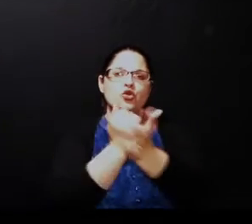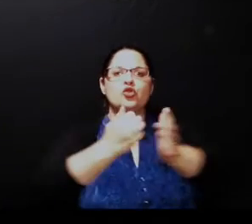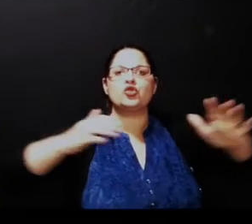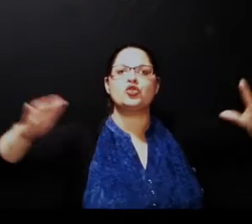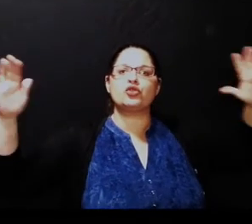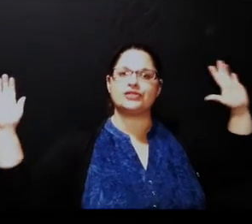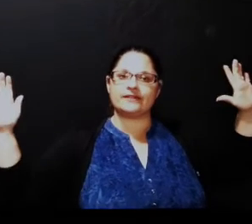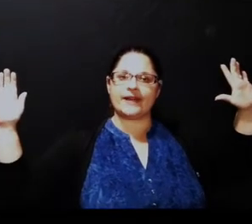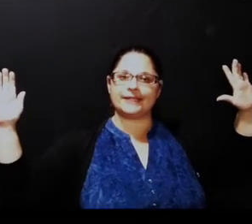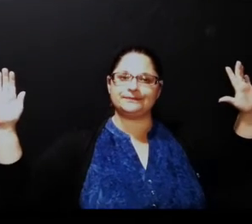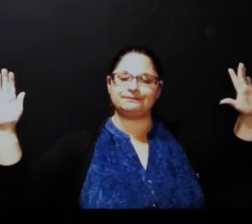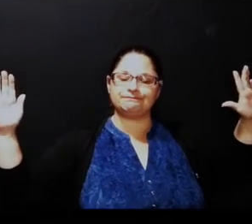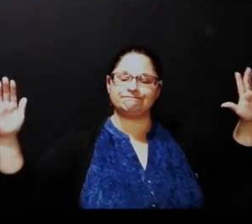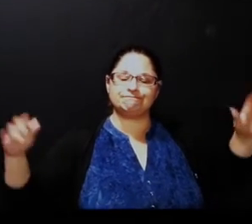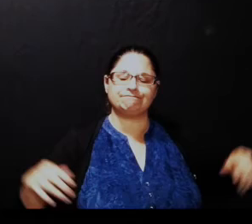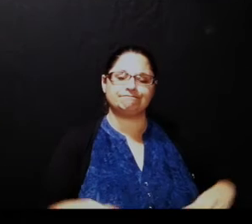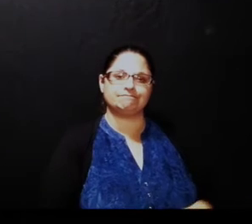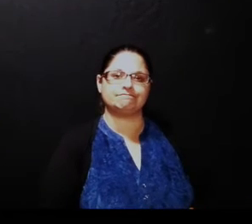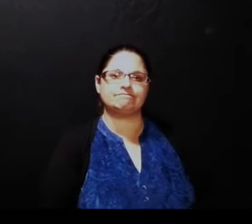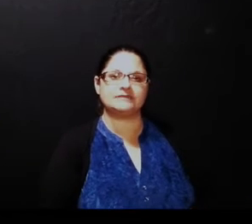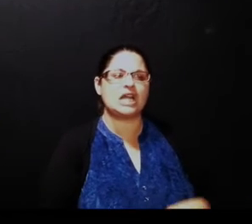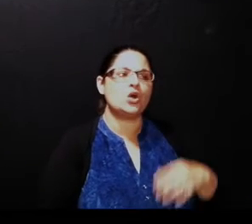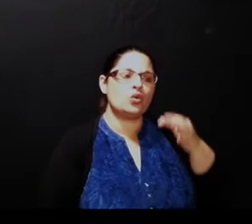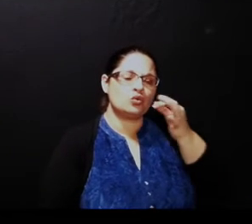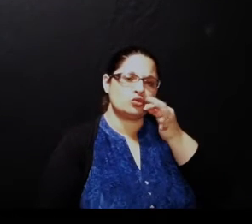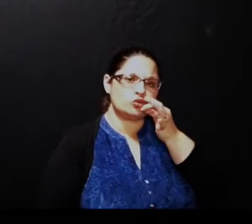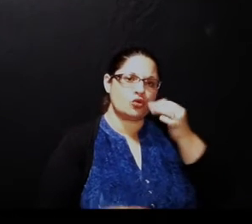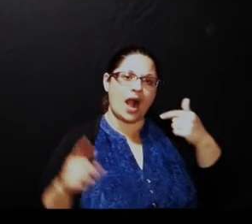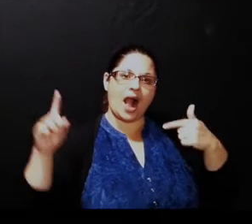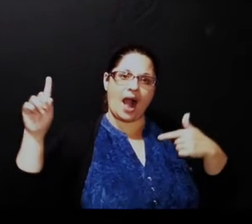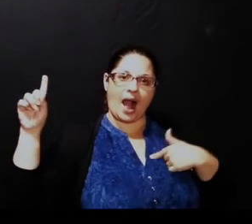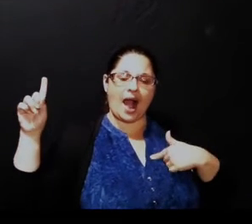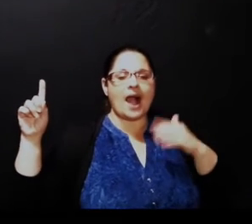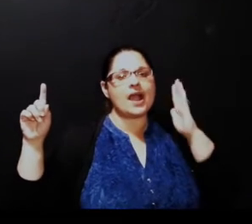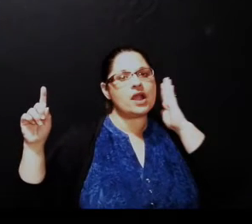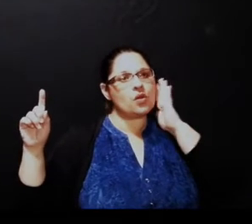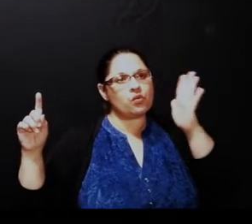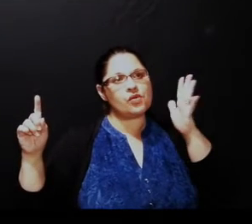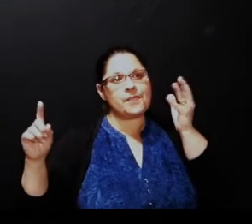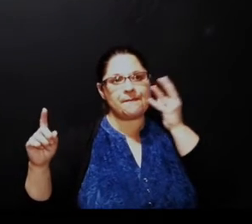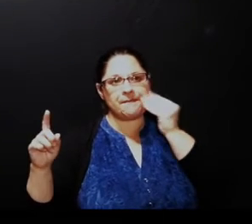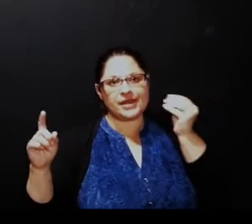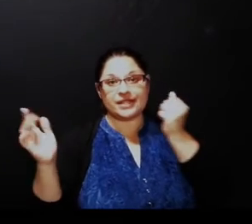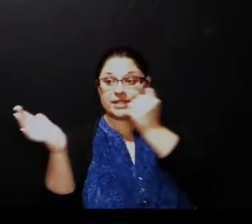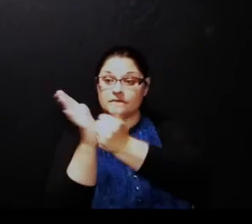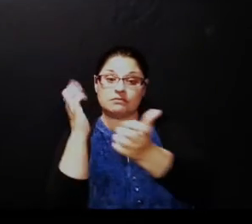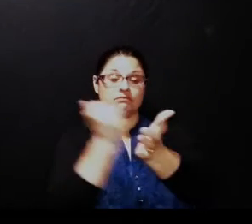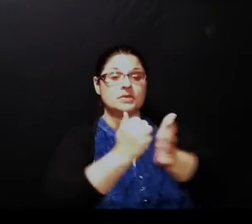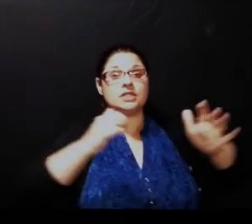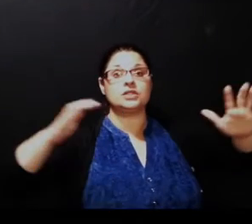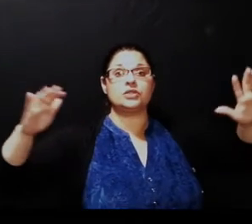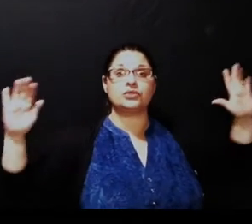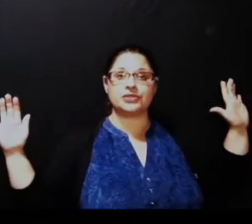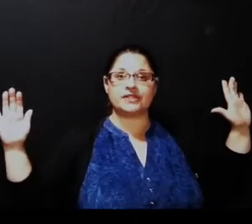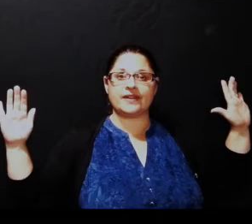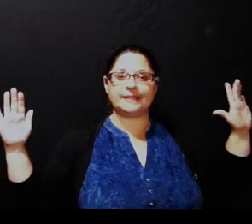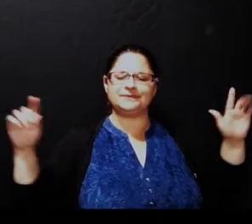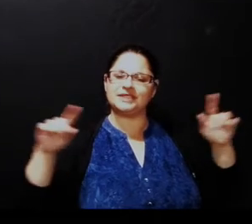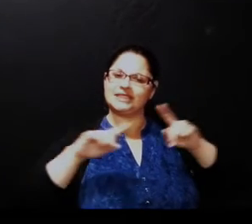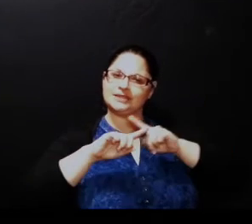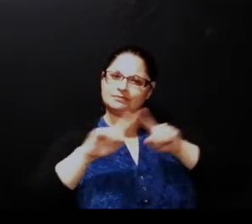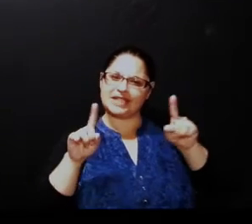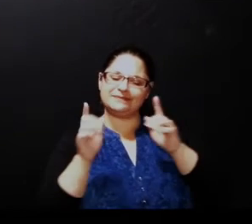him just days ahead. And yet he says glorified rather than crucified. If you really think about it, it's